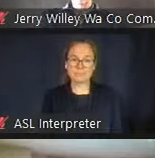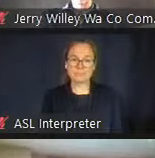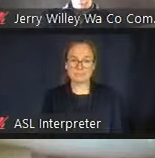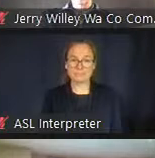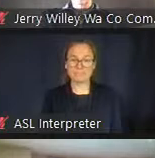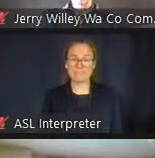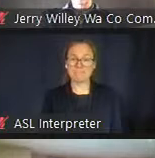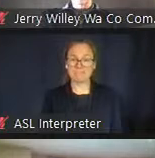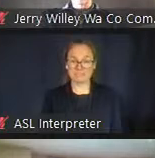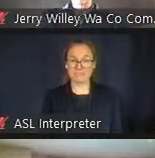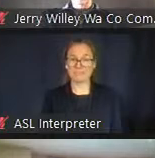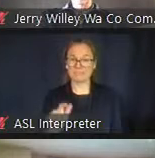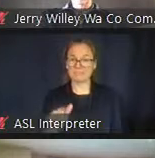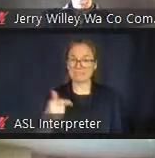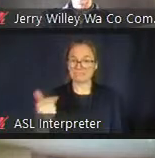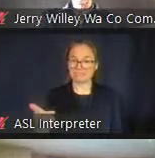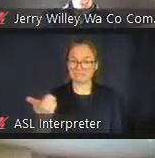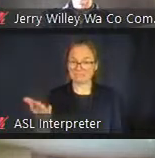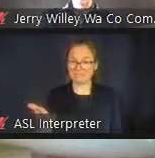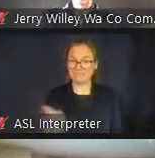our presentation.